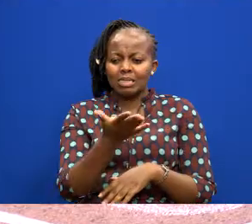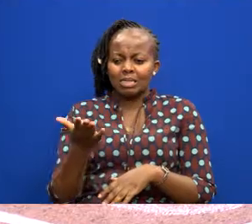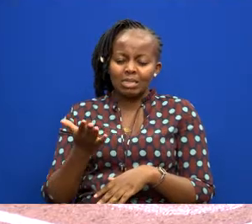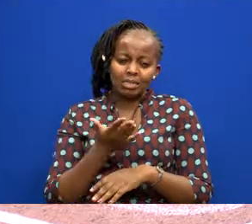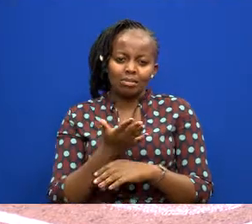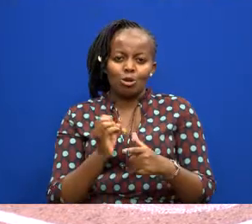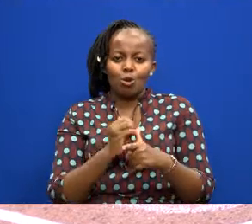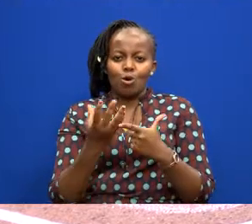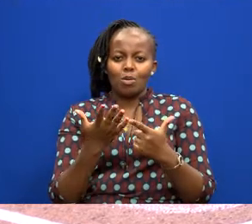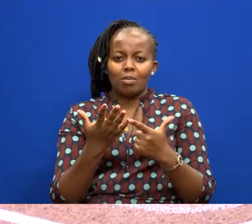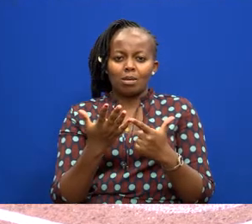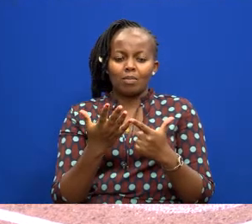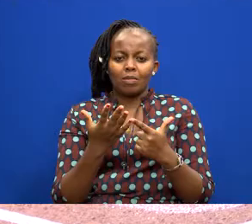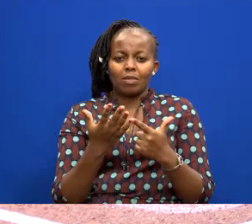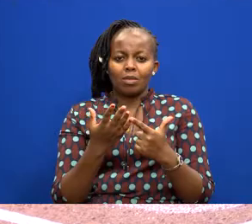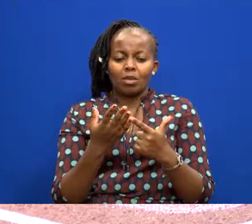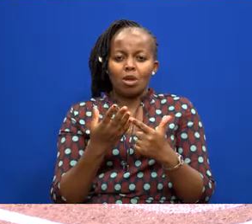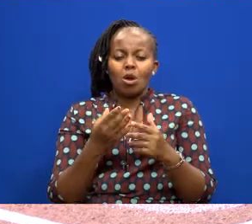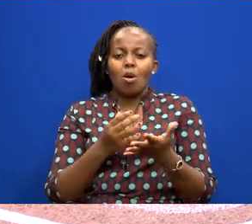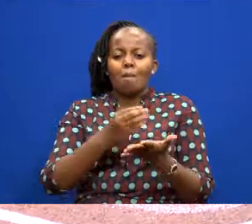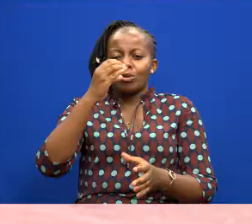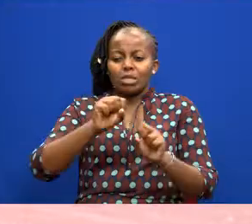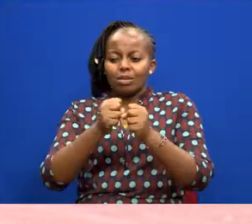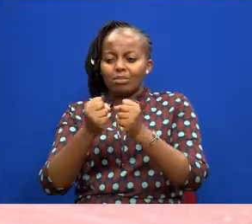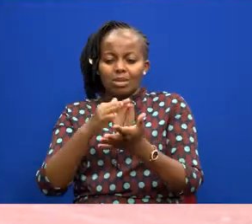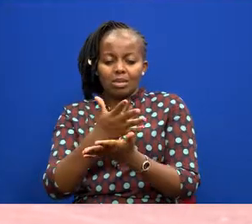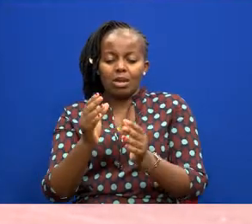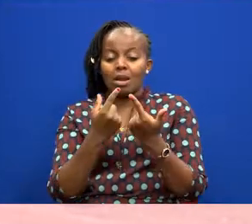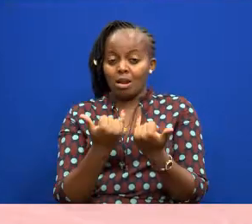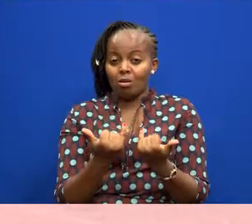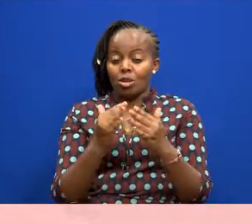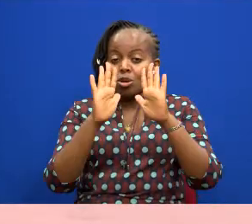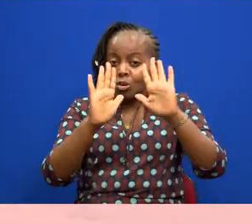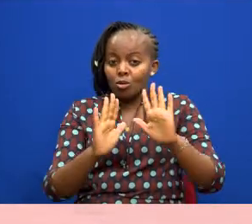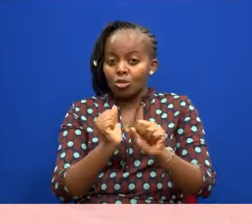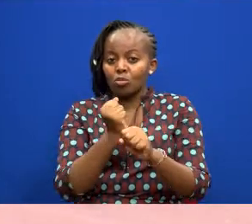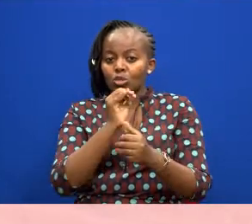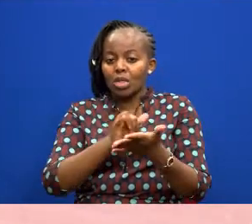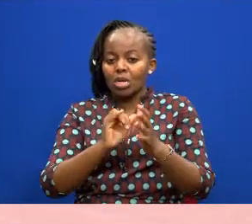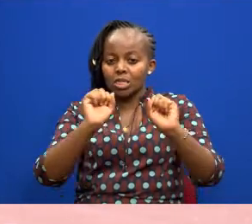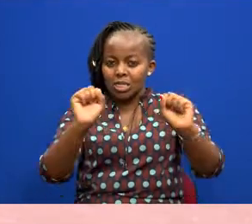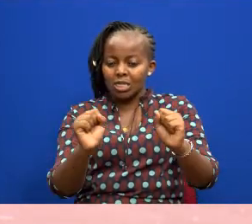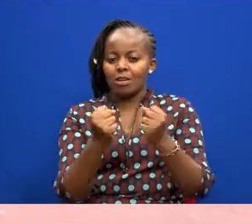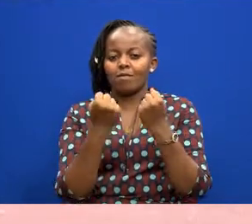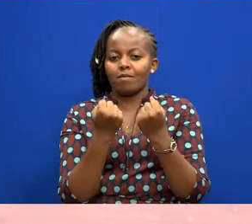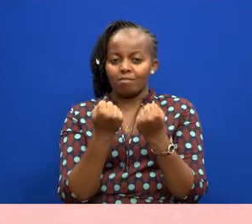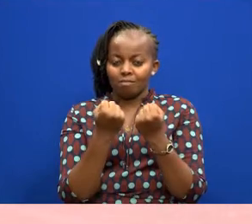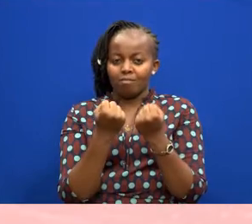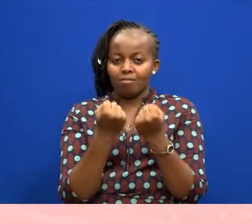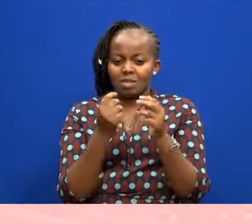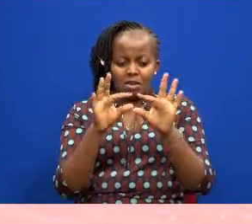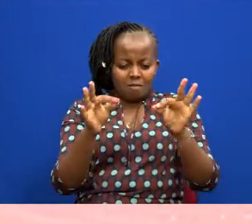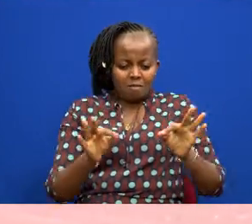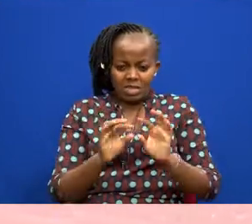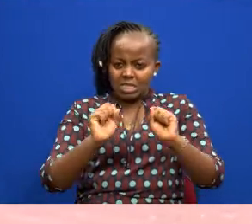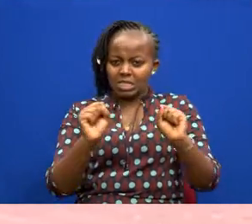some particles of bottles. So first of all, it is safe to make sure, it is good to make sure that